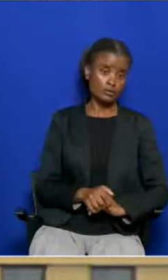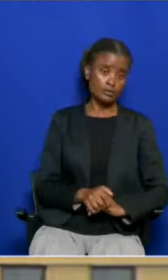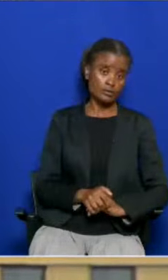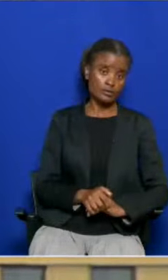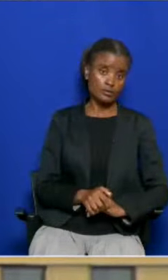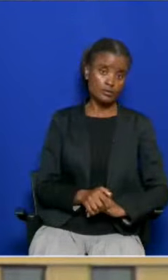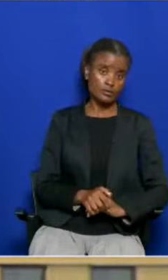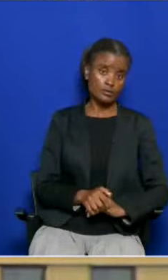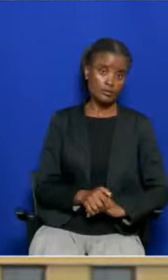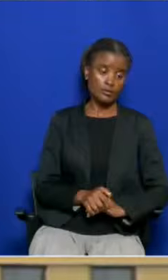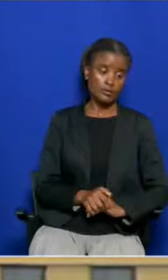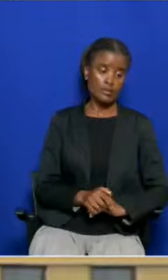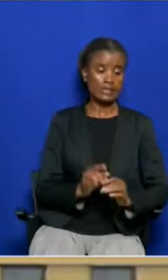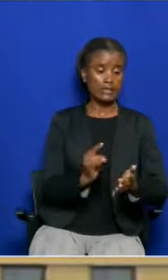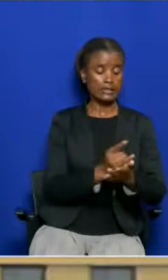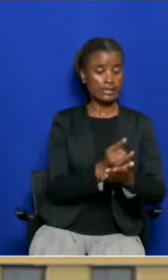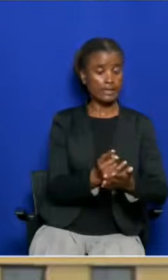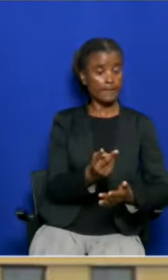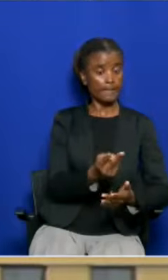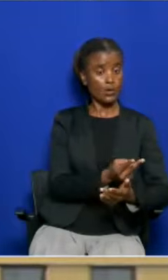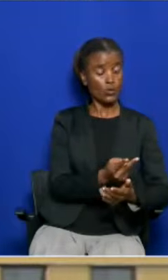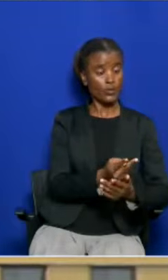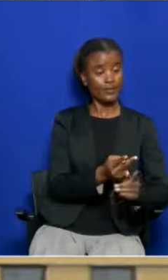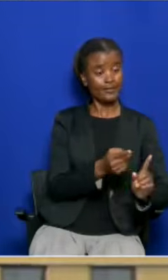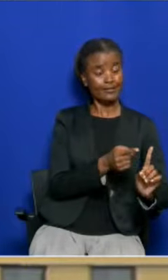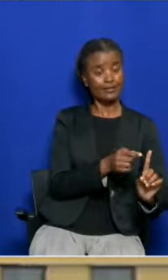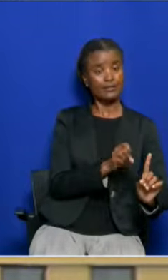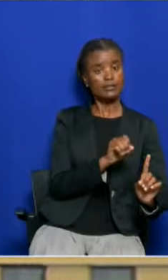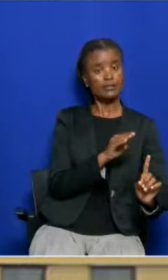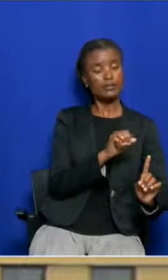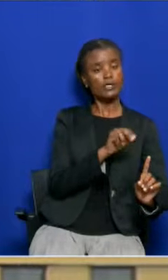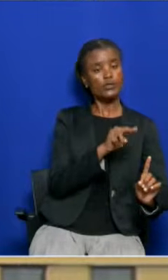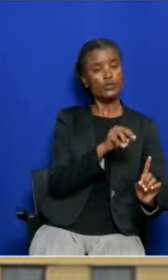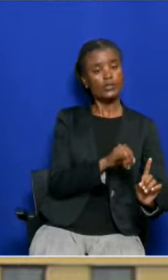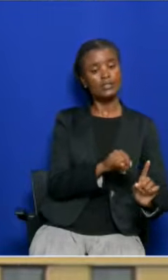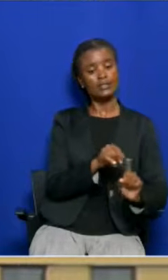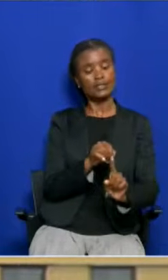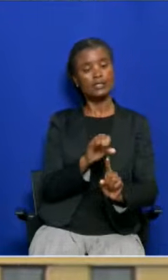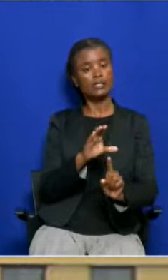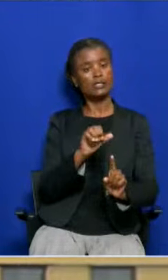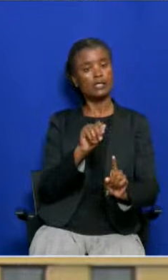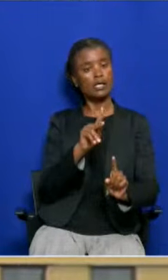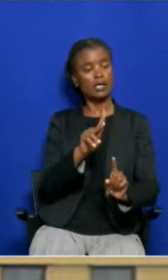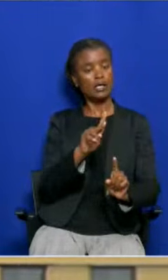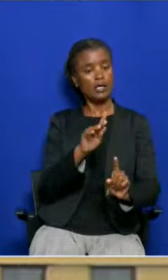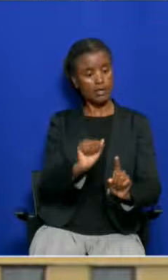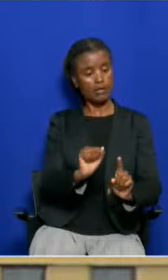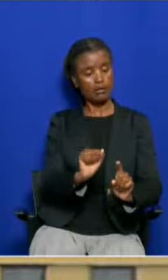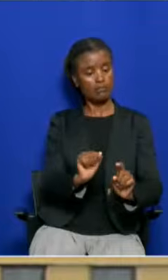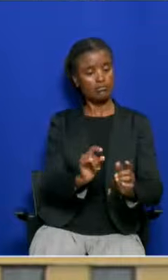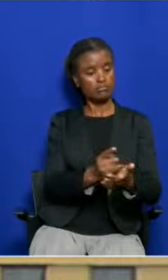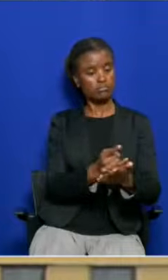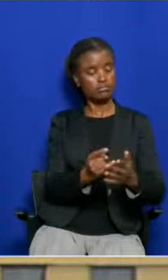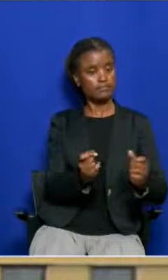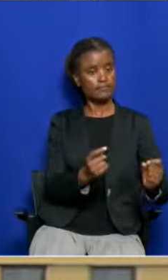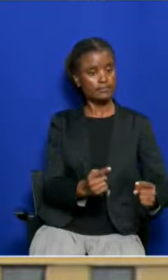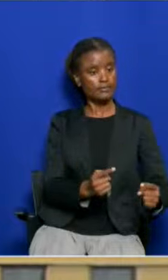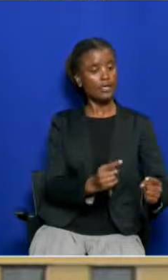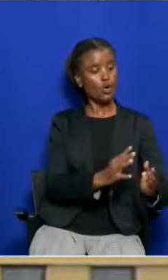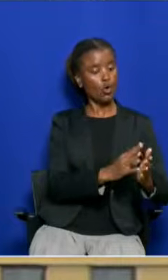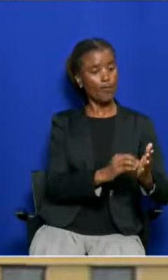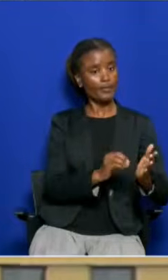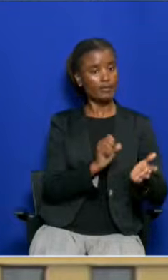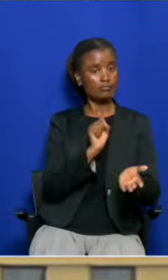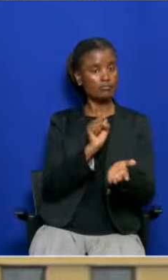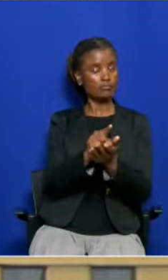in which they both expressed condolences for Mr. Sibanyoni. What did you understand him to be wanting you to take from that?